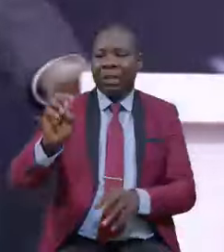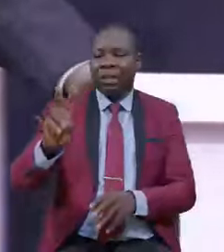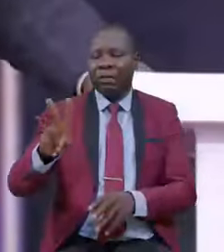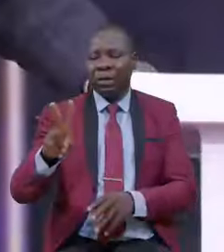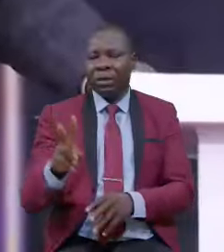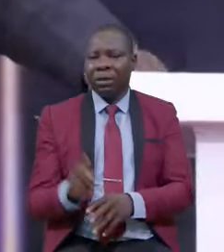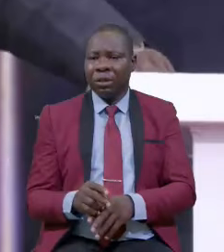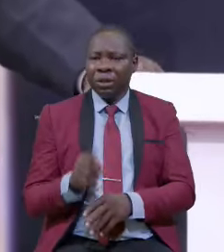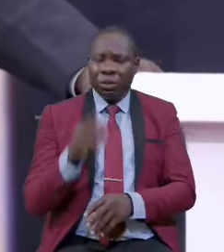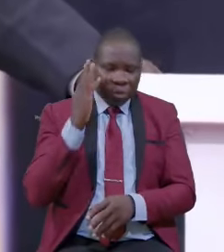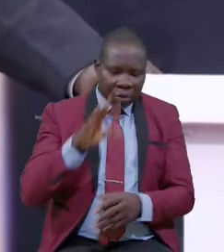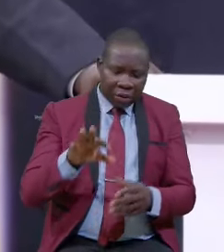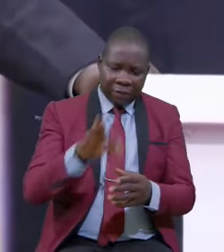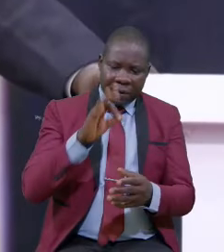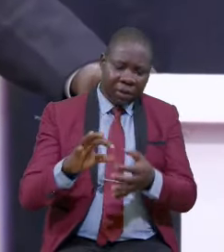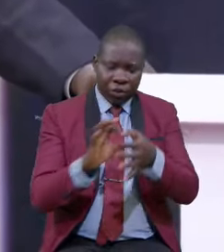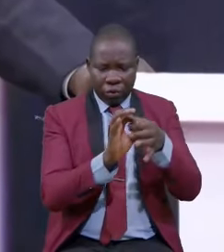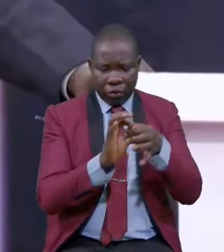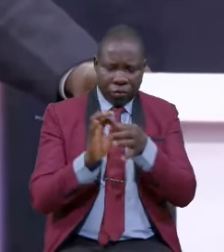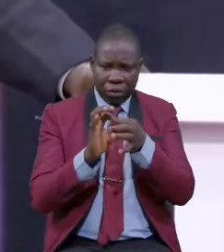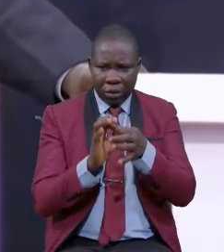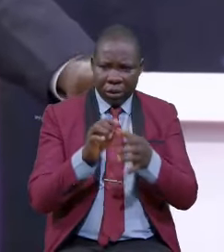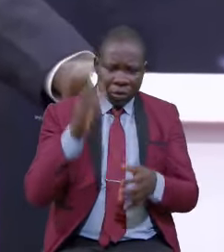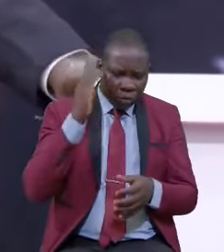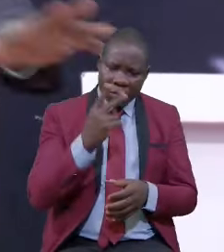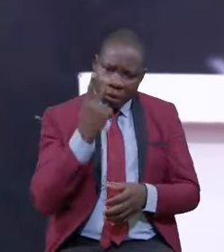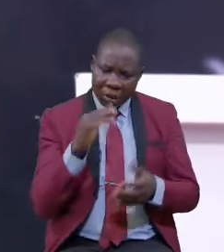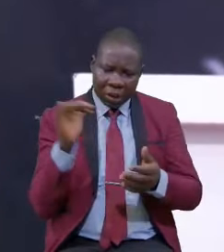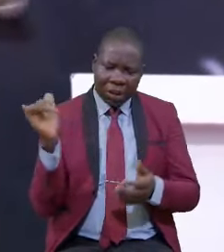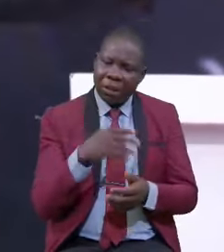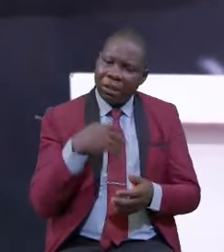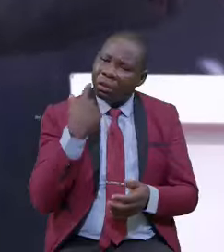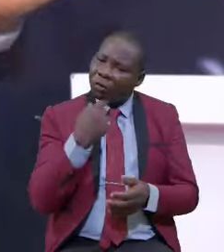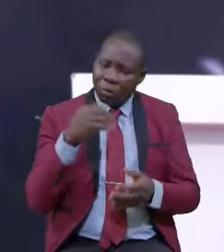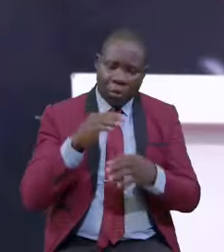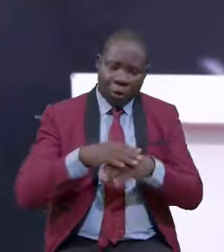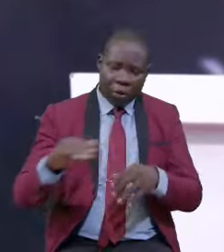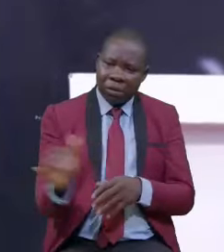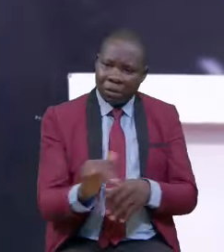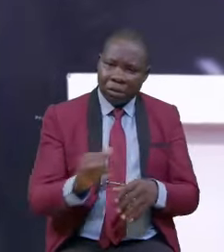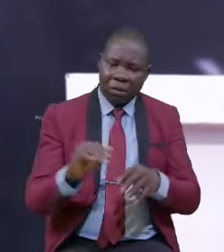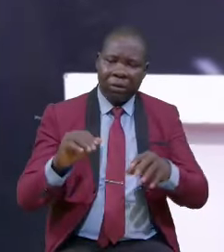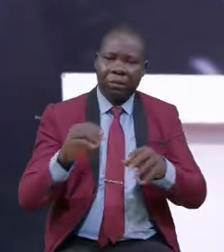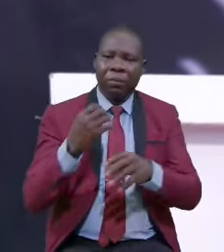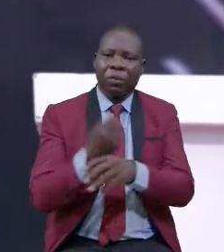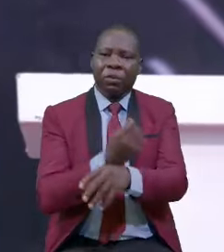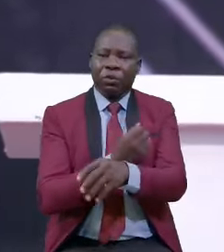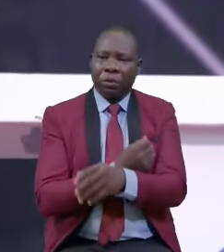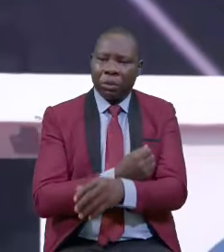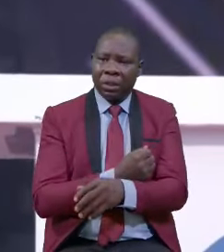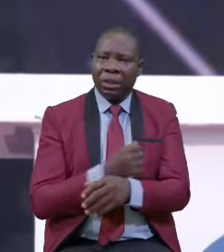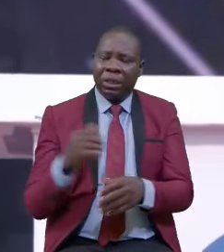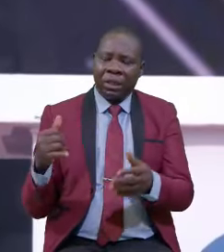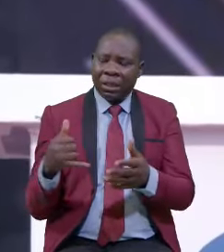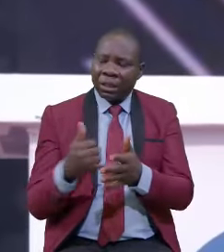subject, they never contradict each other, even though many centuries separated them. You know why? Because